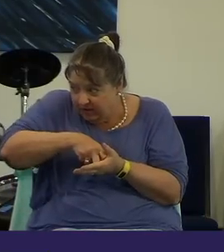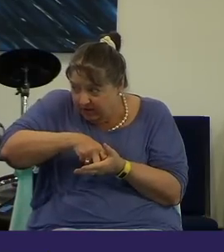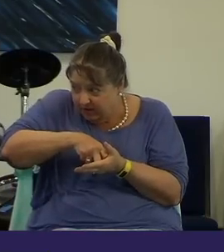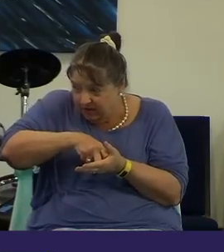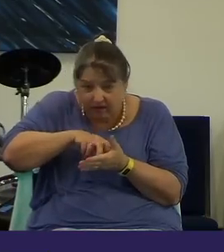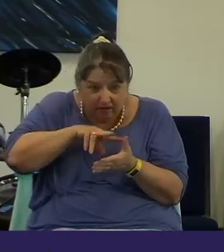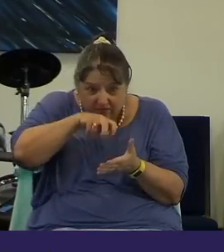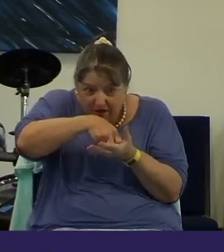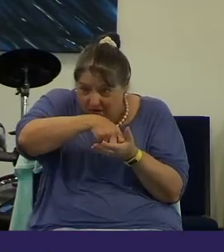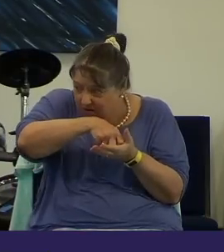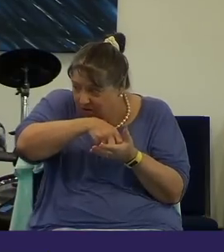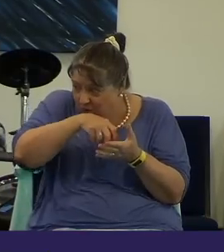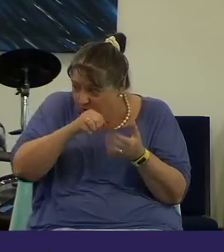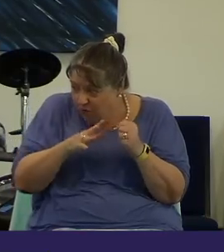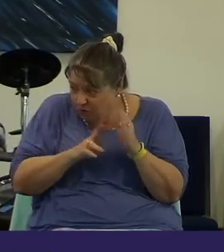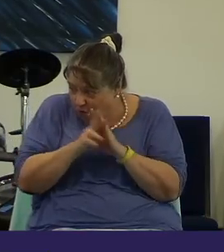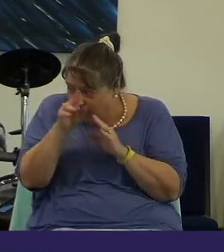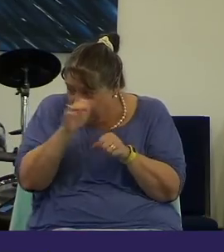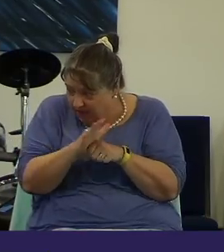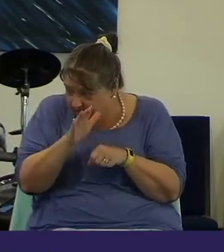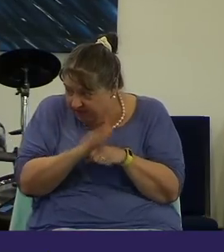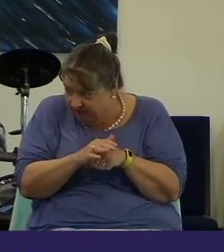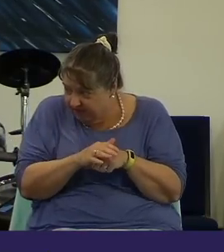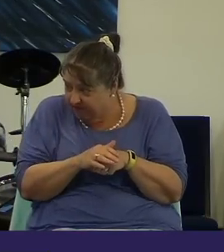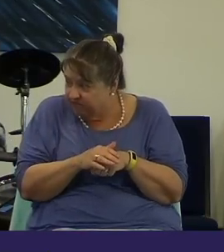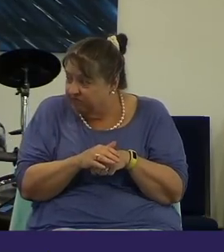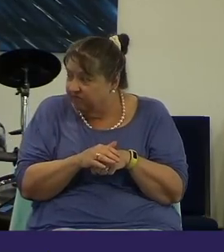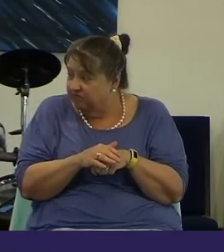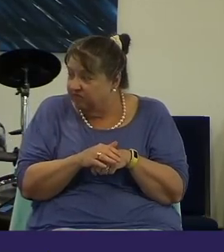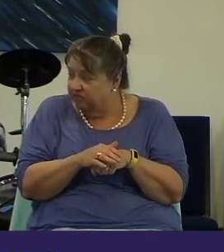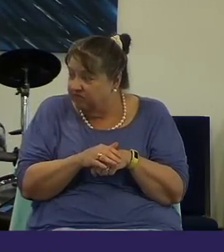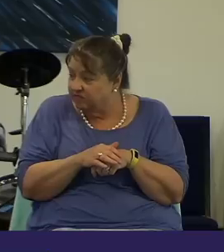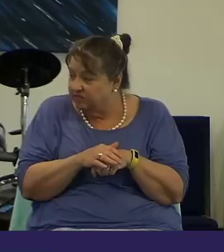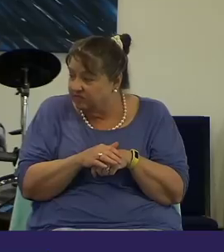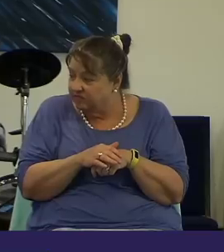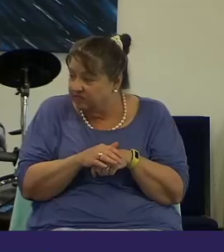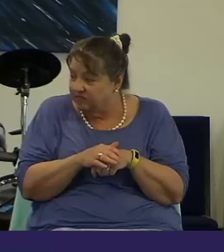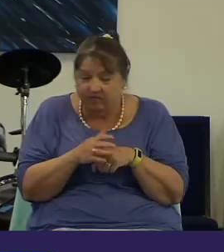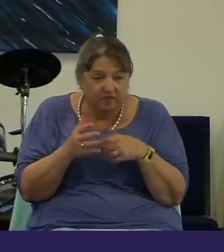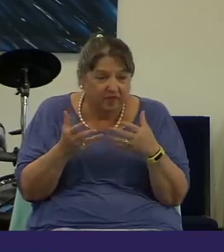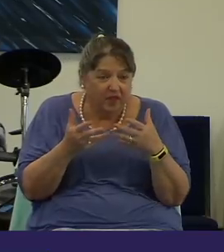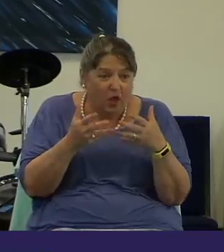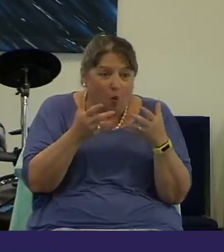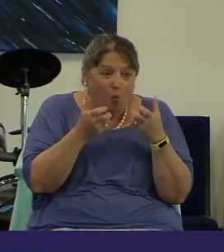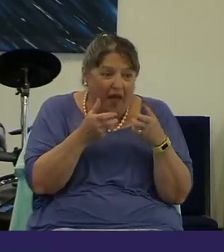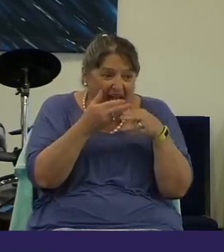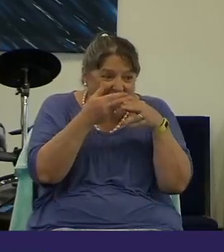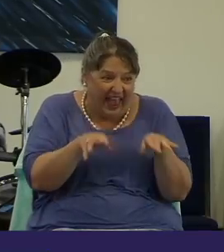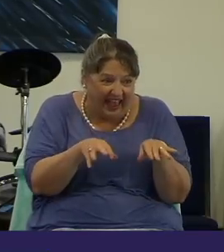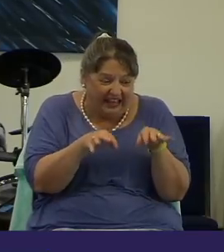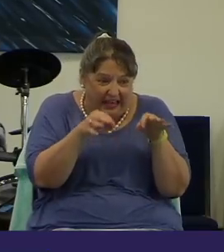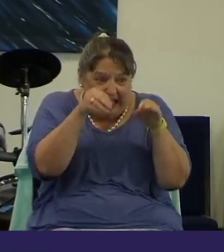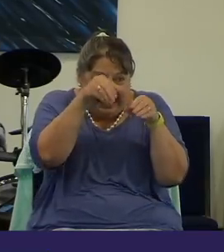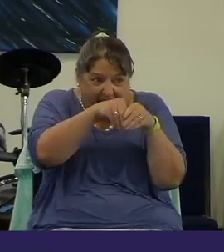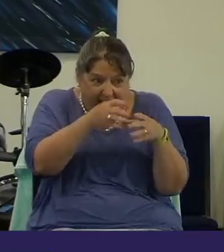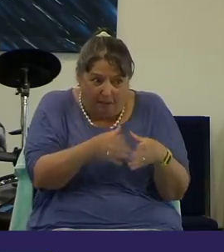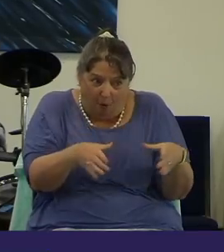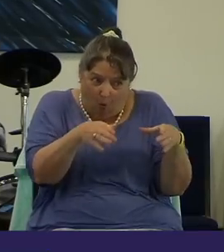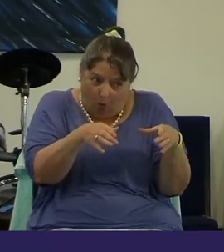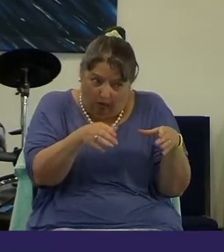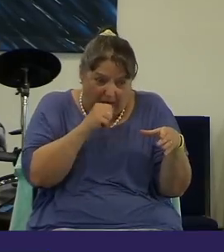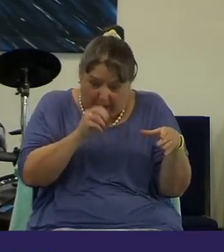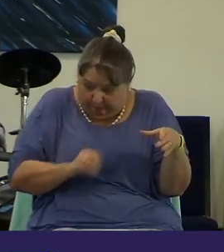or stand up so you're tall enough? Are you tall enough, Lamar, to get your eggshells in your bowl? That's the other thing. I gave you the